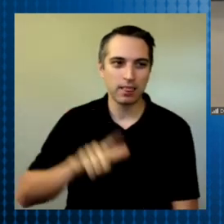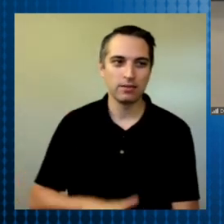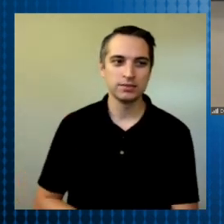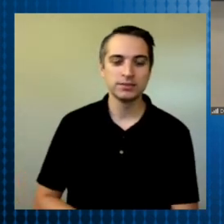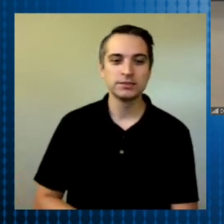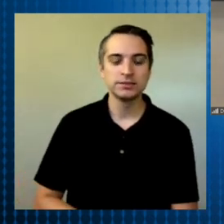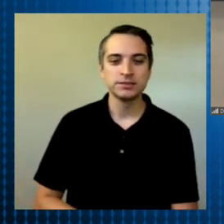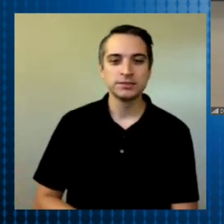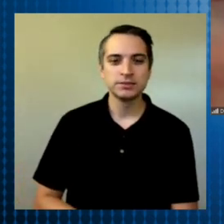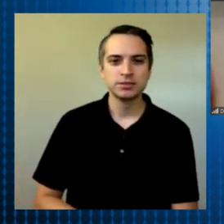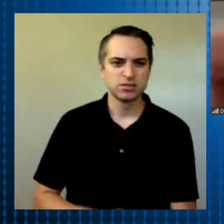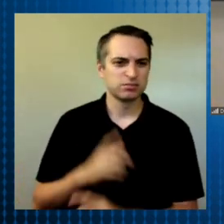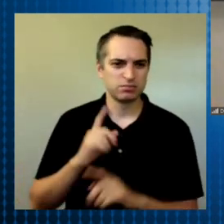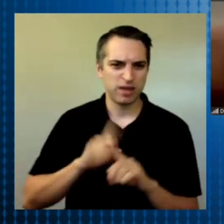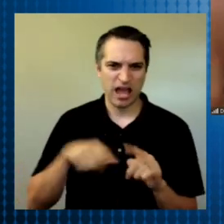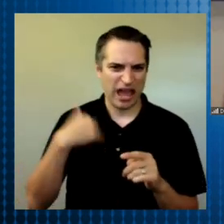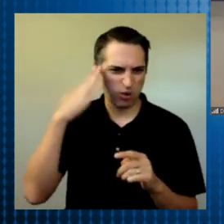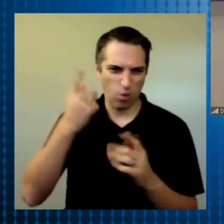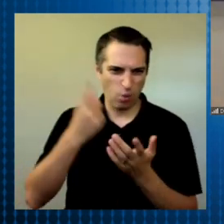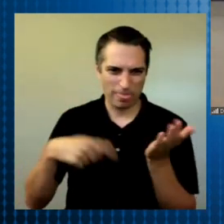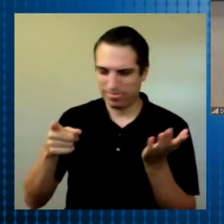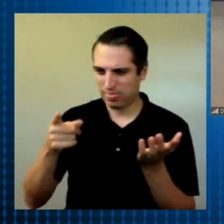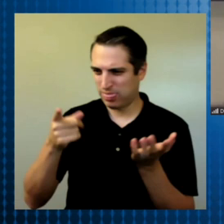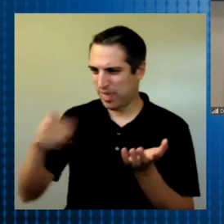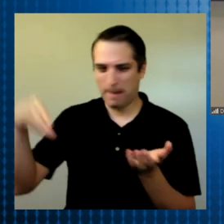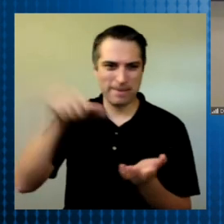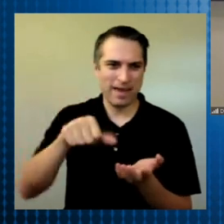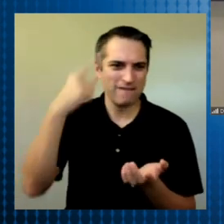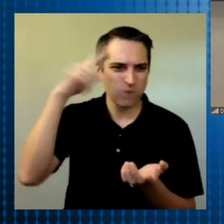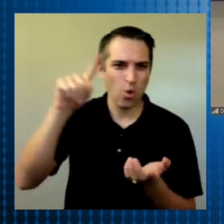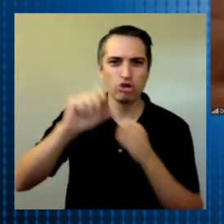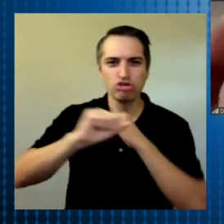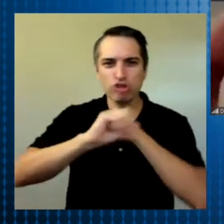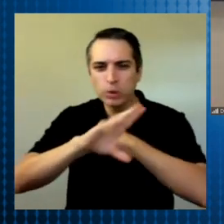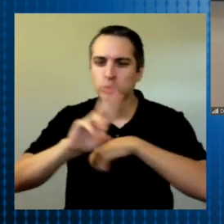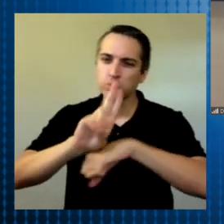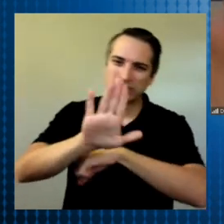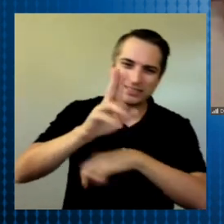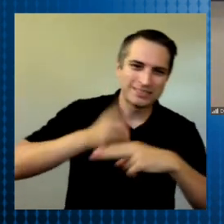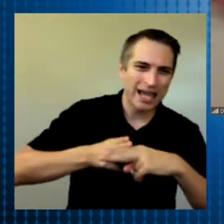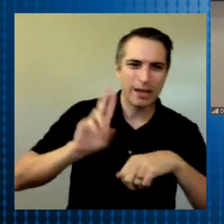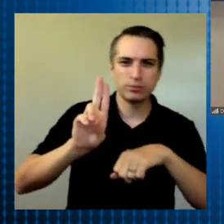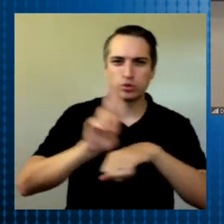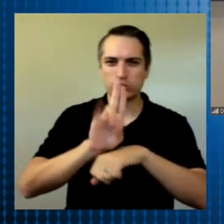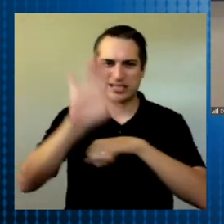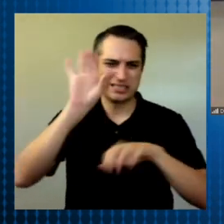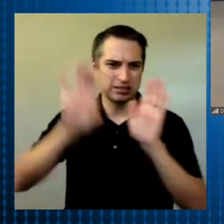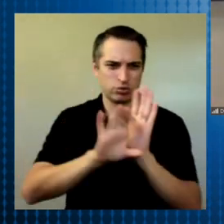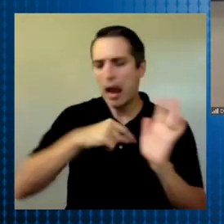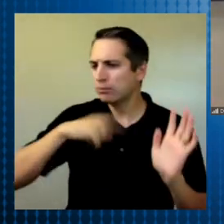him to sign up for this commercial and using his name and using his image. I'm sure he got paid